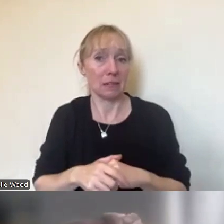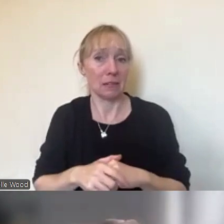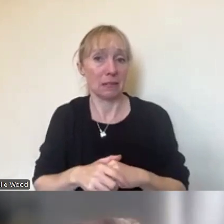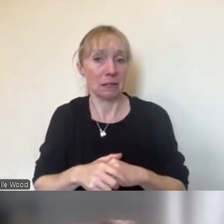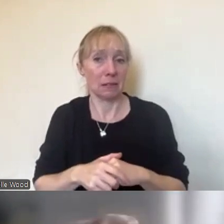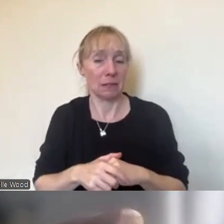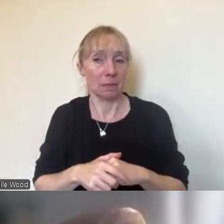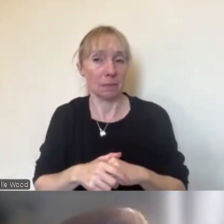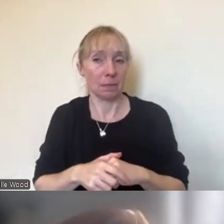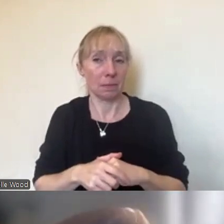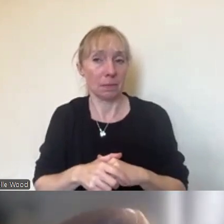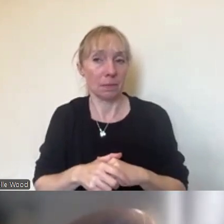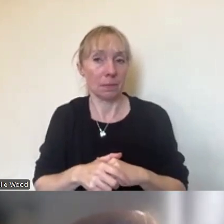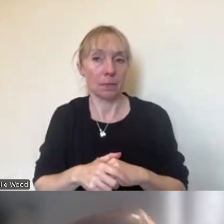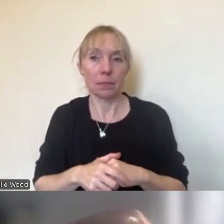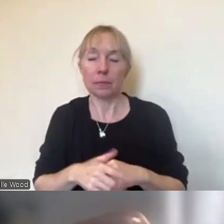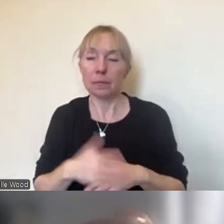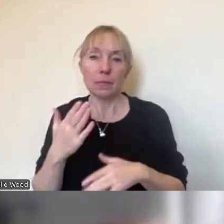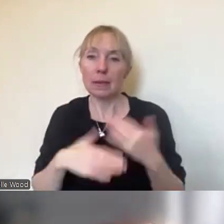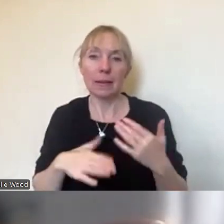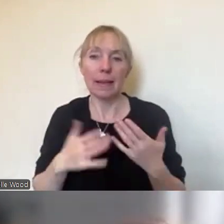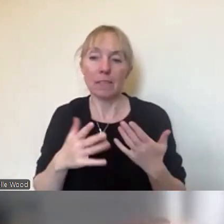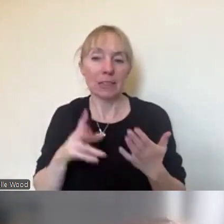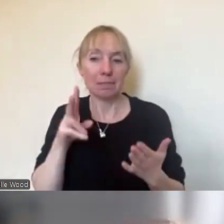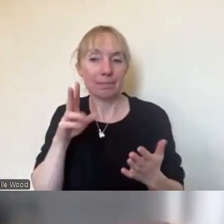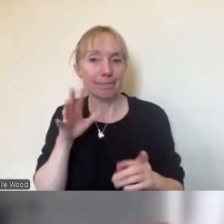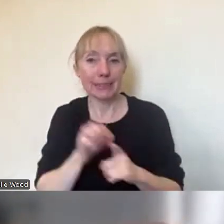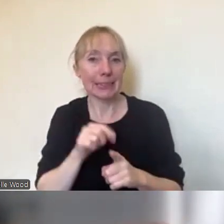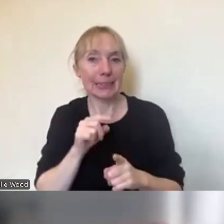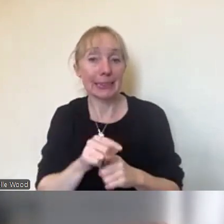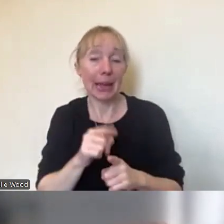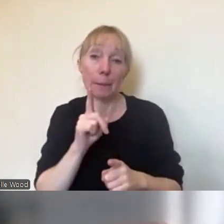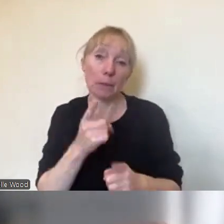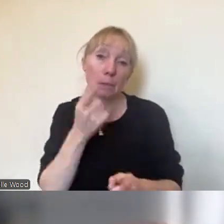So I've never come across that, but it is potential.